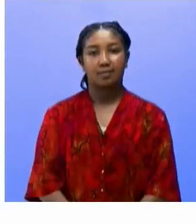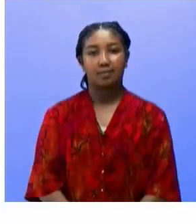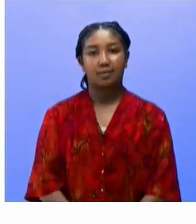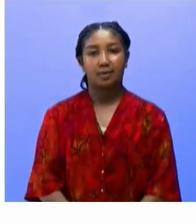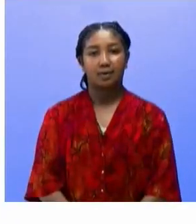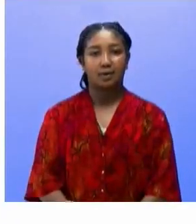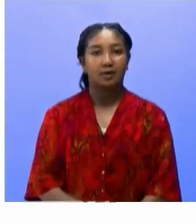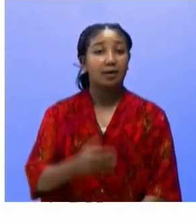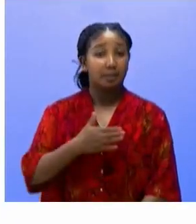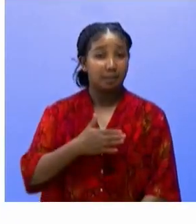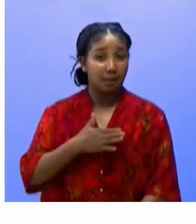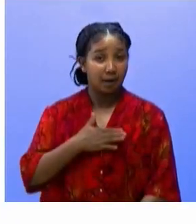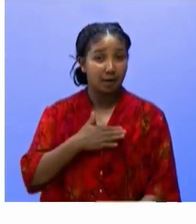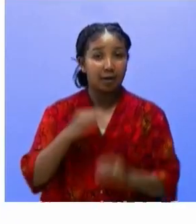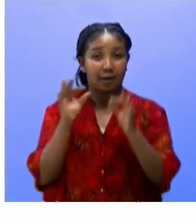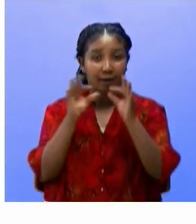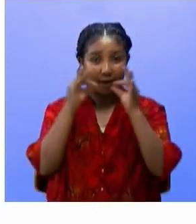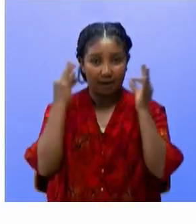my cat